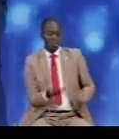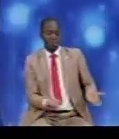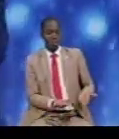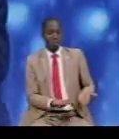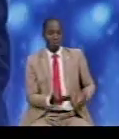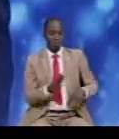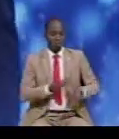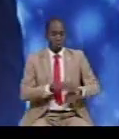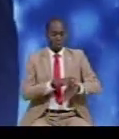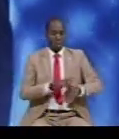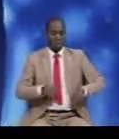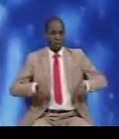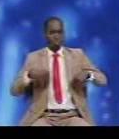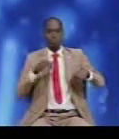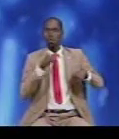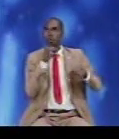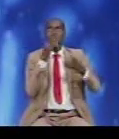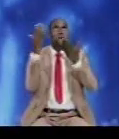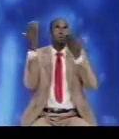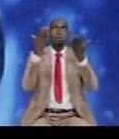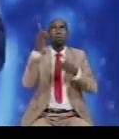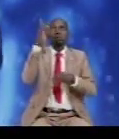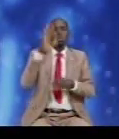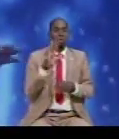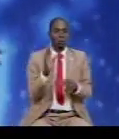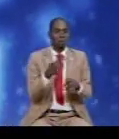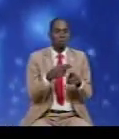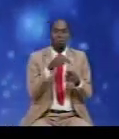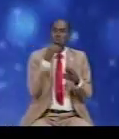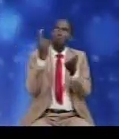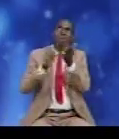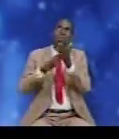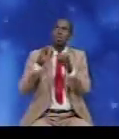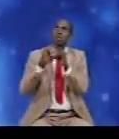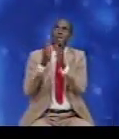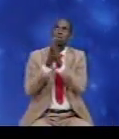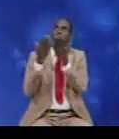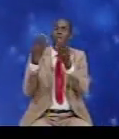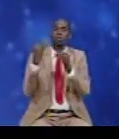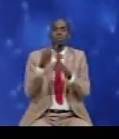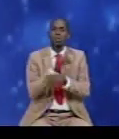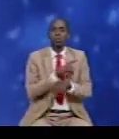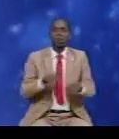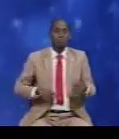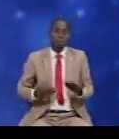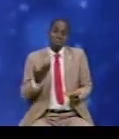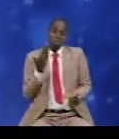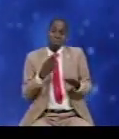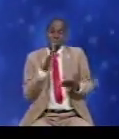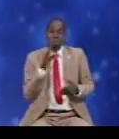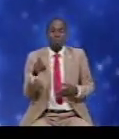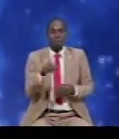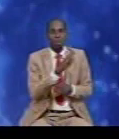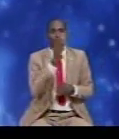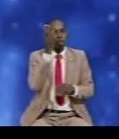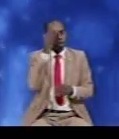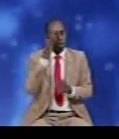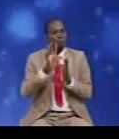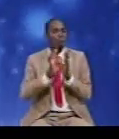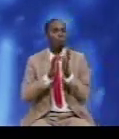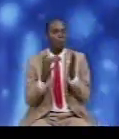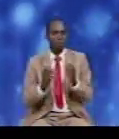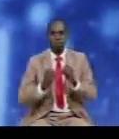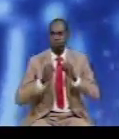Lord. Their names were not written in the book of life. Maybe they were religious. Maybe they can quote Psalm 23. Maybe they